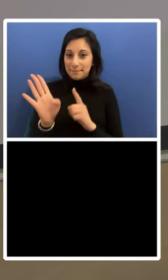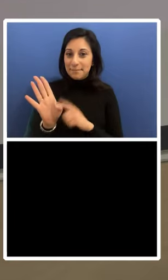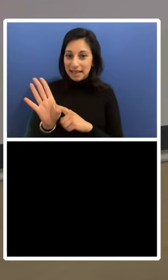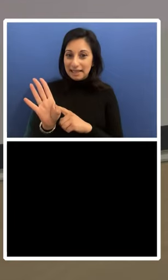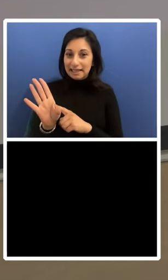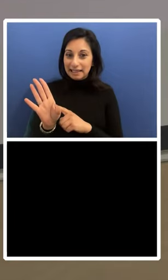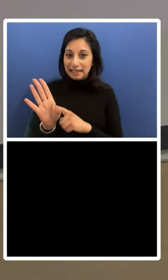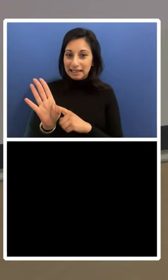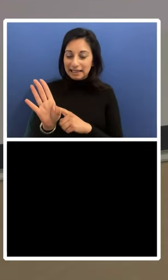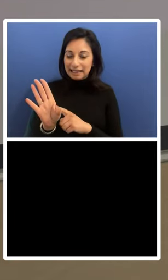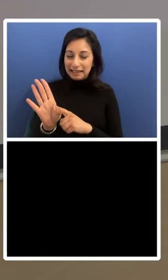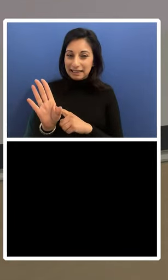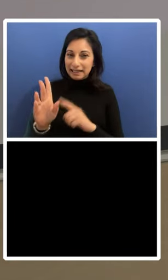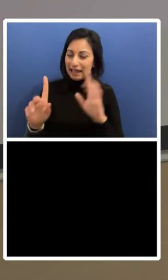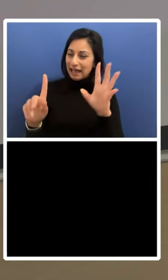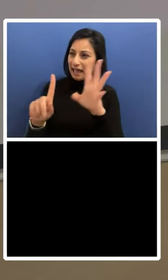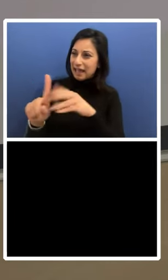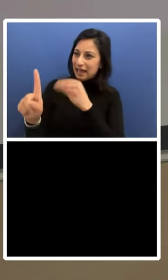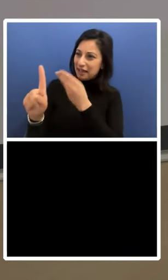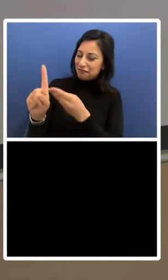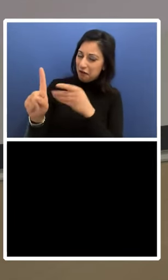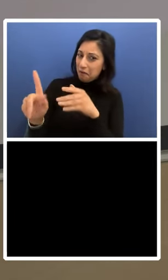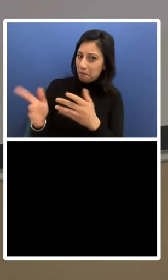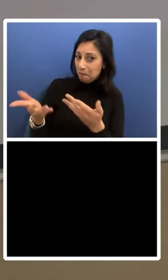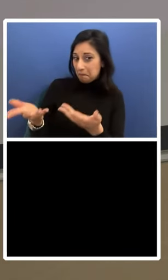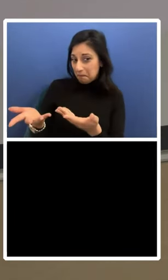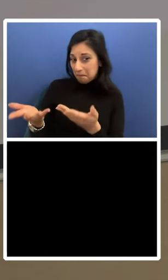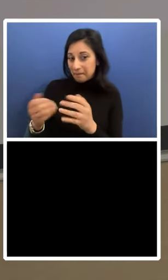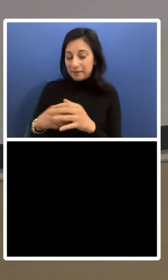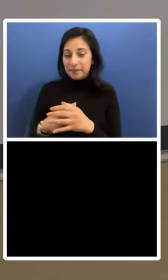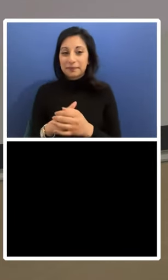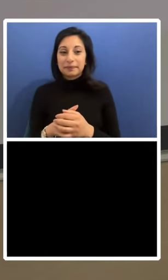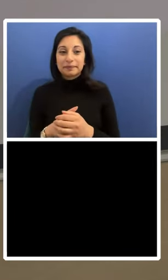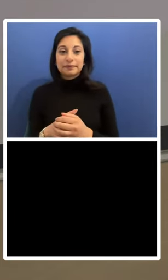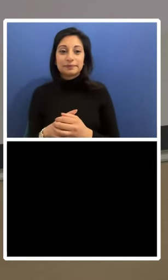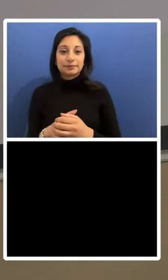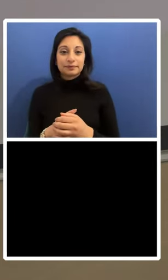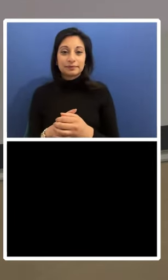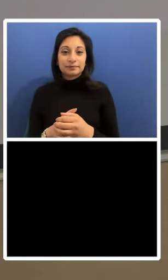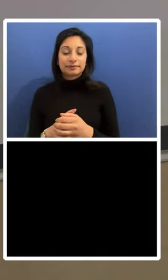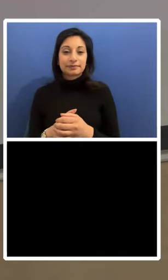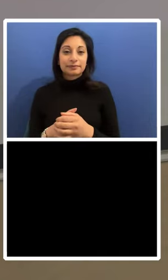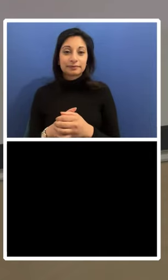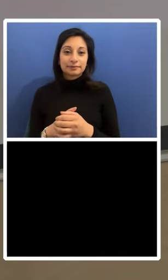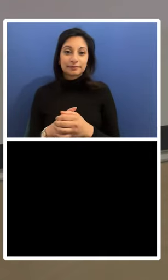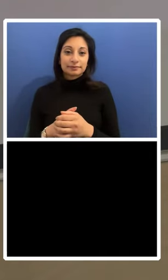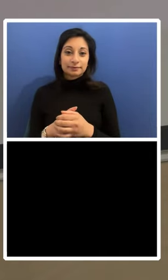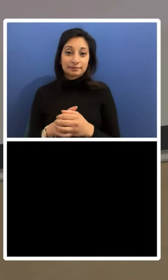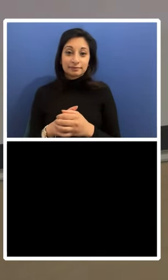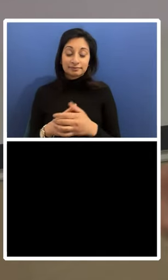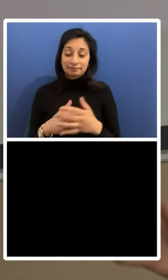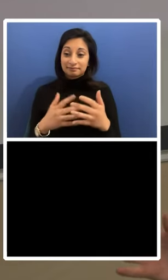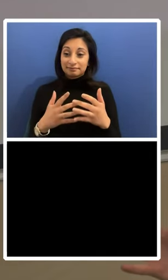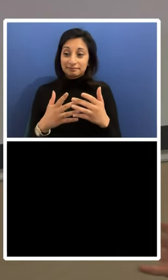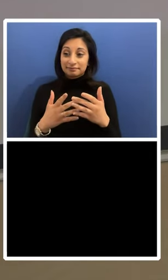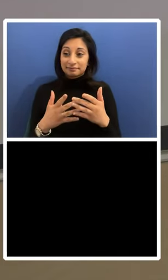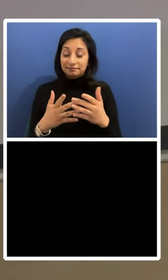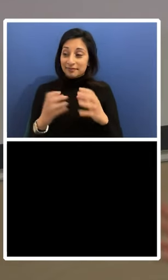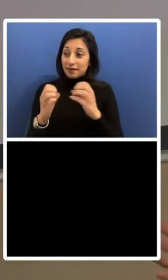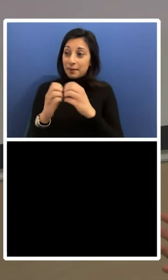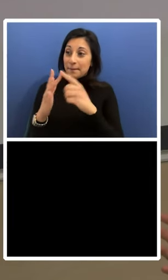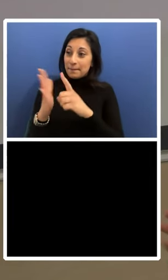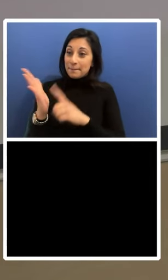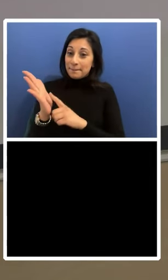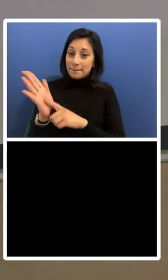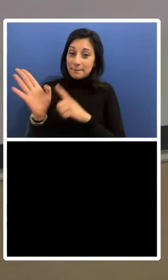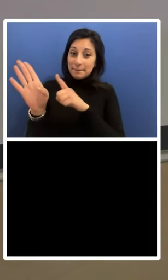hero. I'm not sure that we love Billy any more than anybody else, actually, in the book. There's this huge moment of clarity that Billy brings for you, like a very